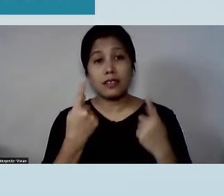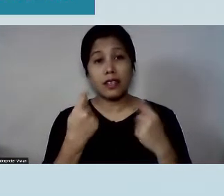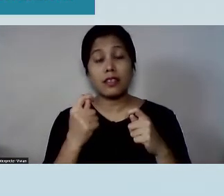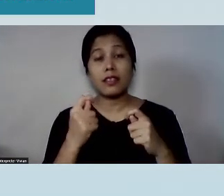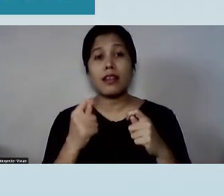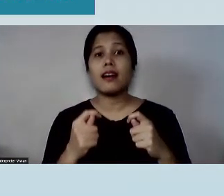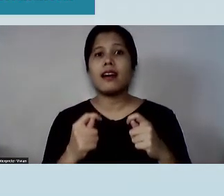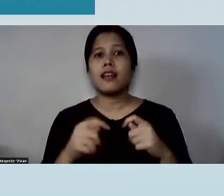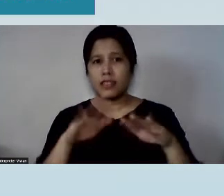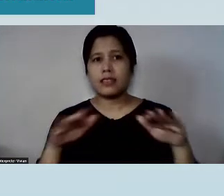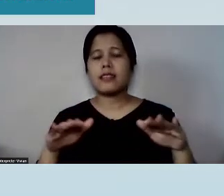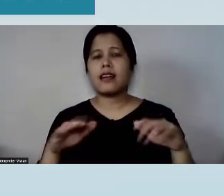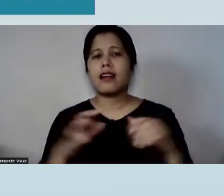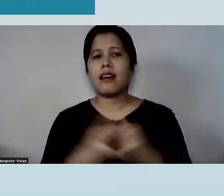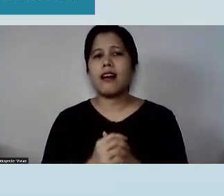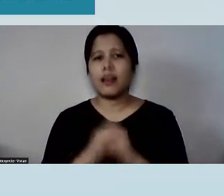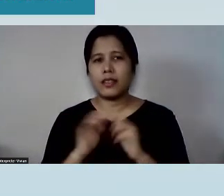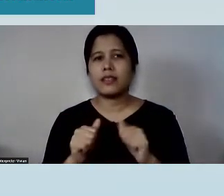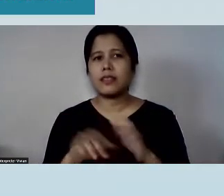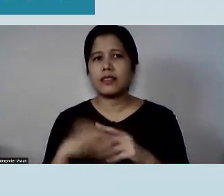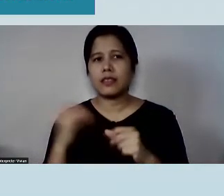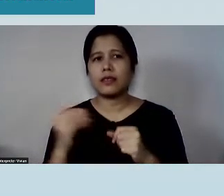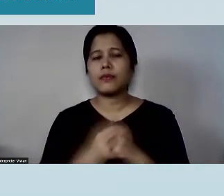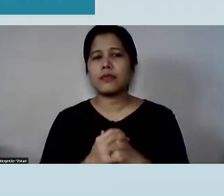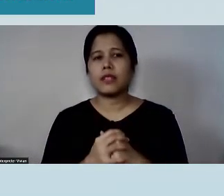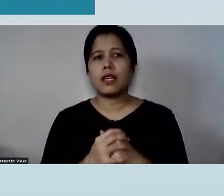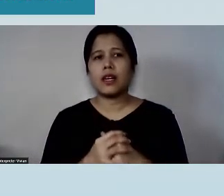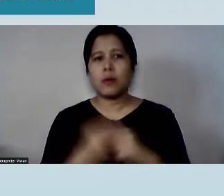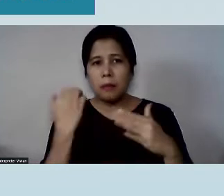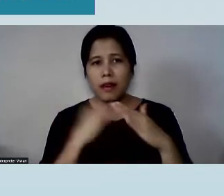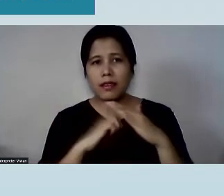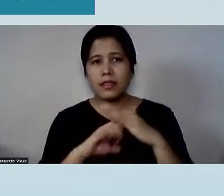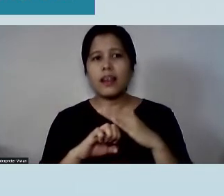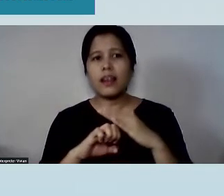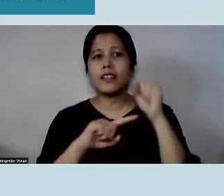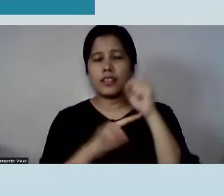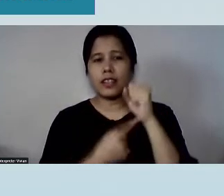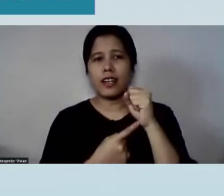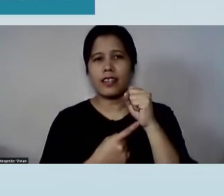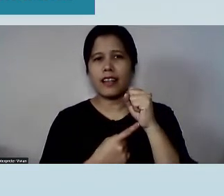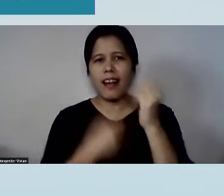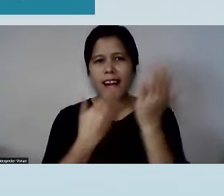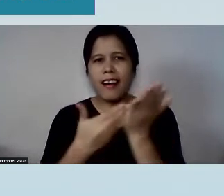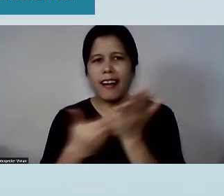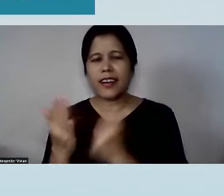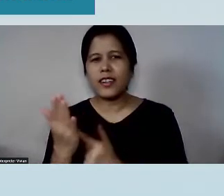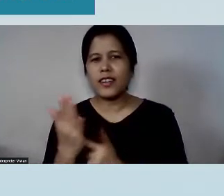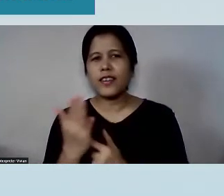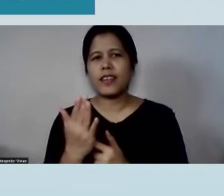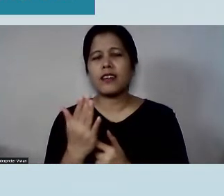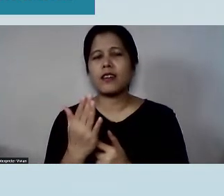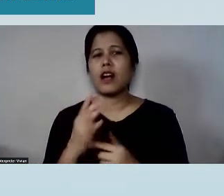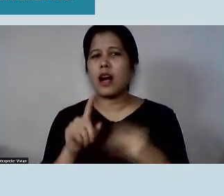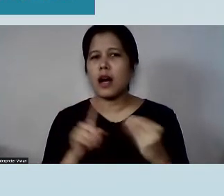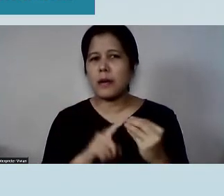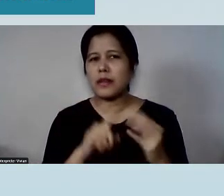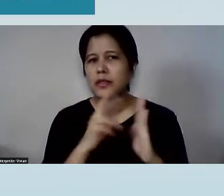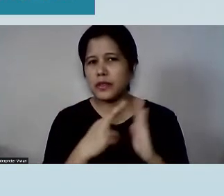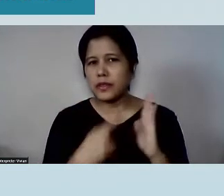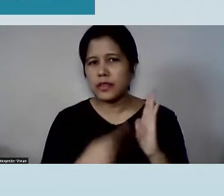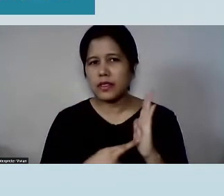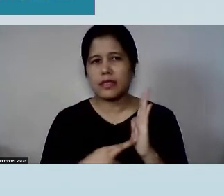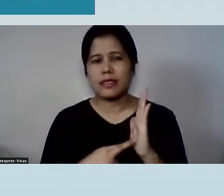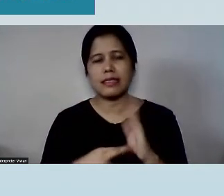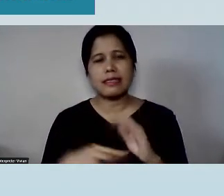can't stay out of siblings' rooms or things, so pumapasok yan. They start arguing about rules as they get older. Can't keep their